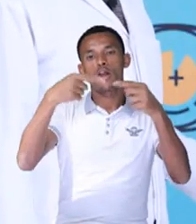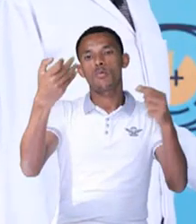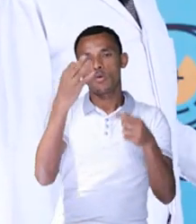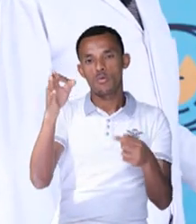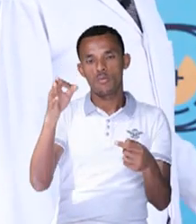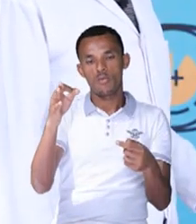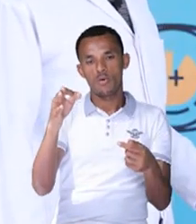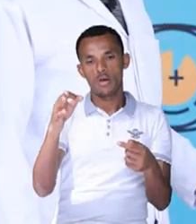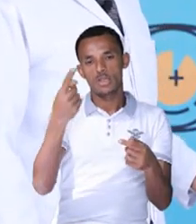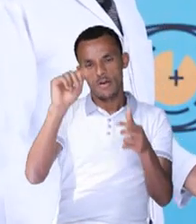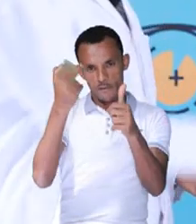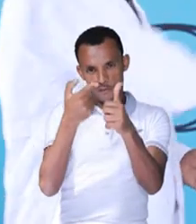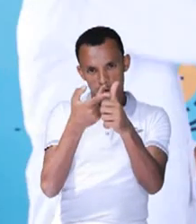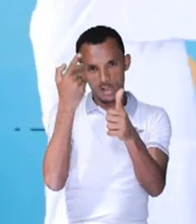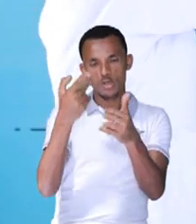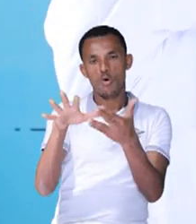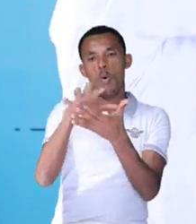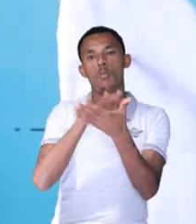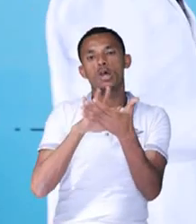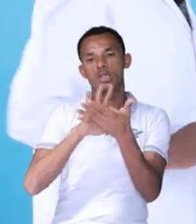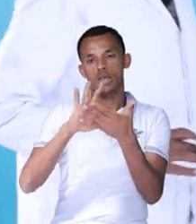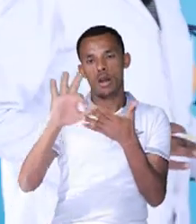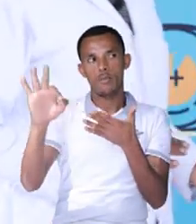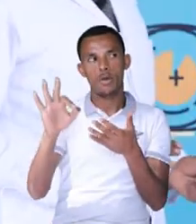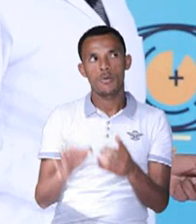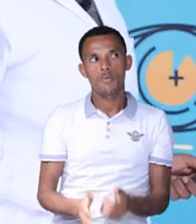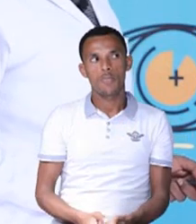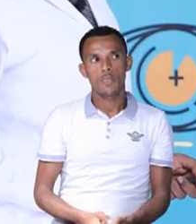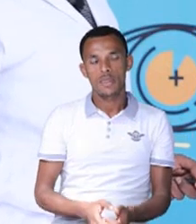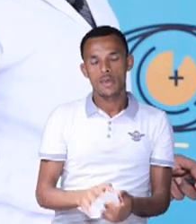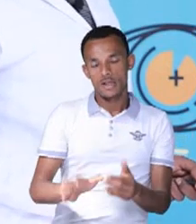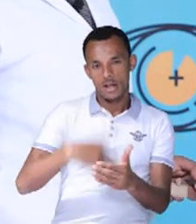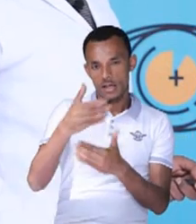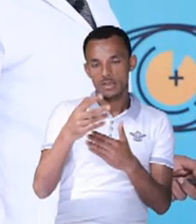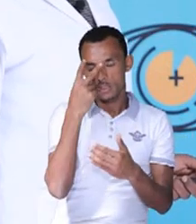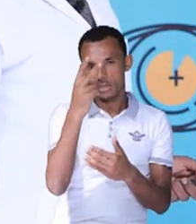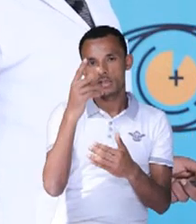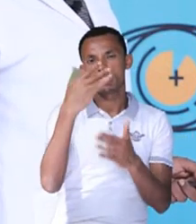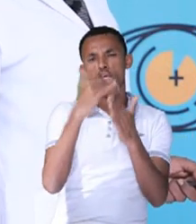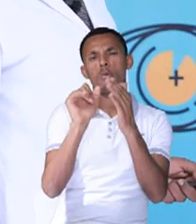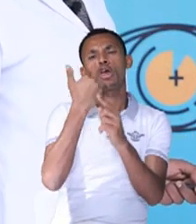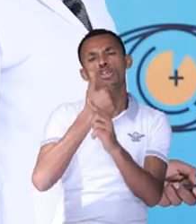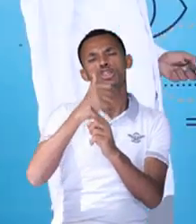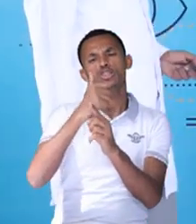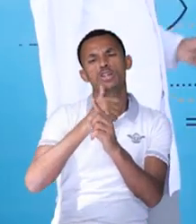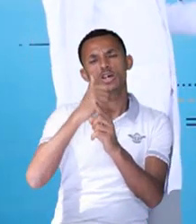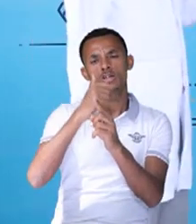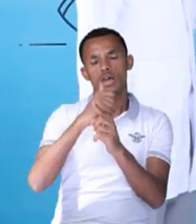of the first complex number, it will be. Then let us see some exercise with this